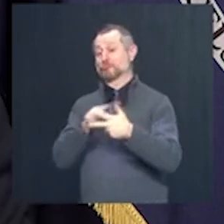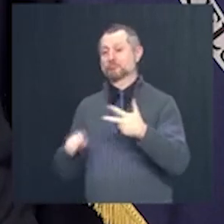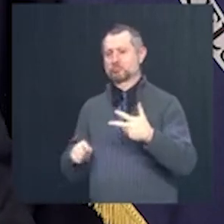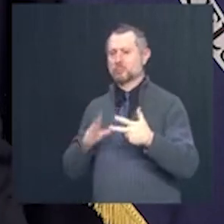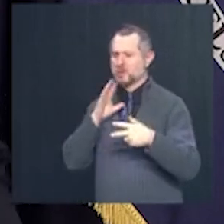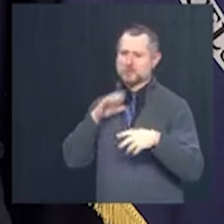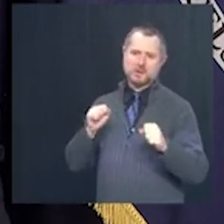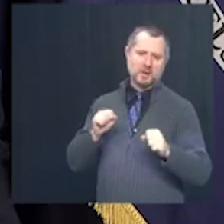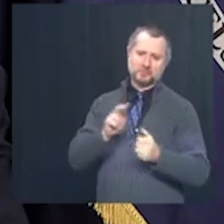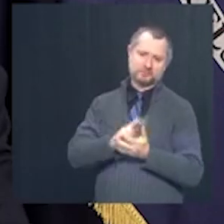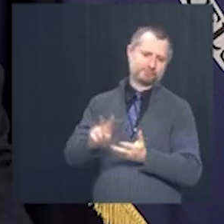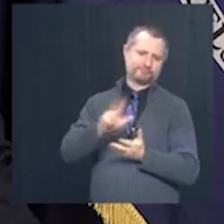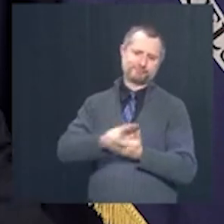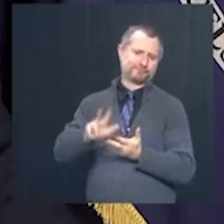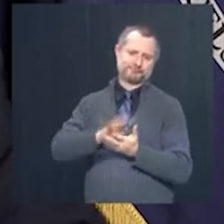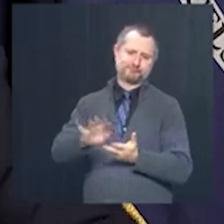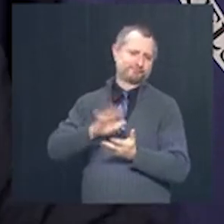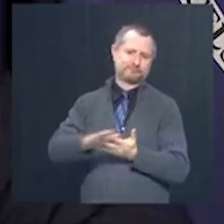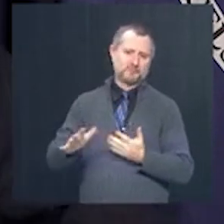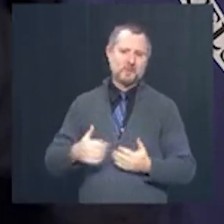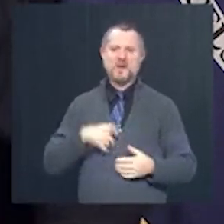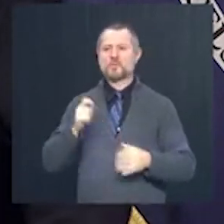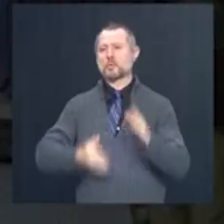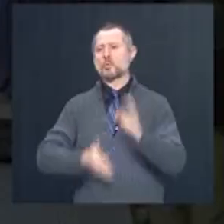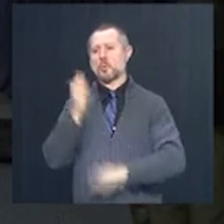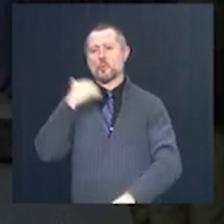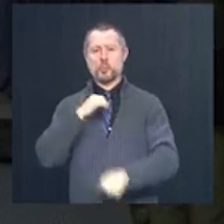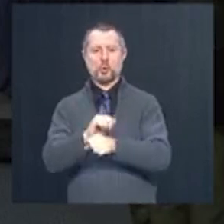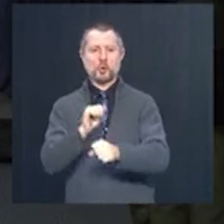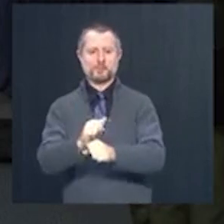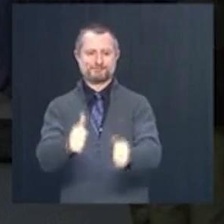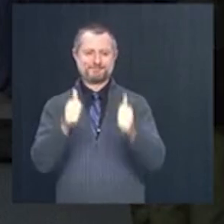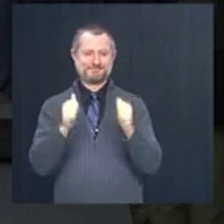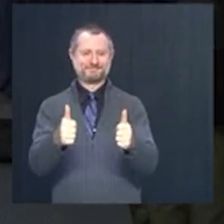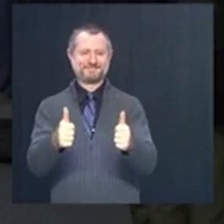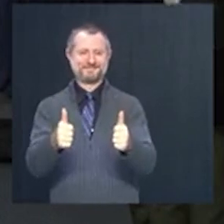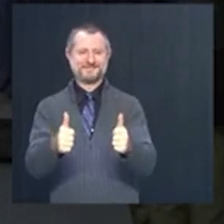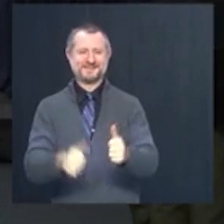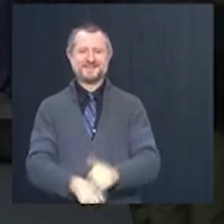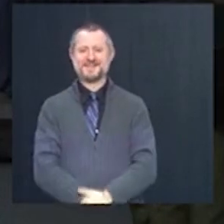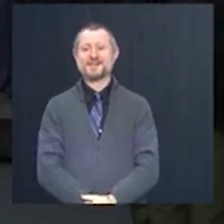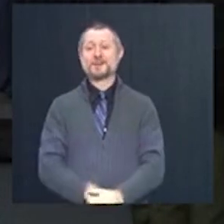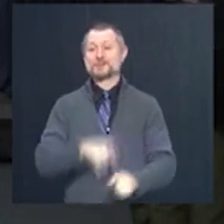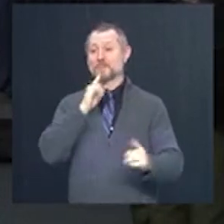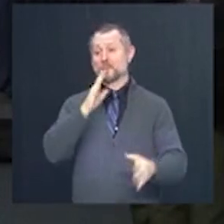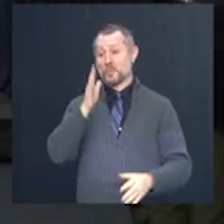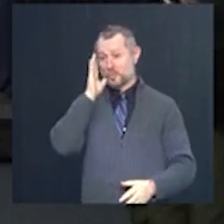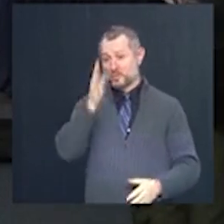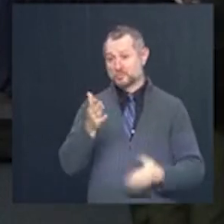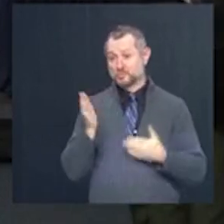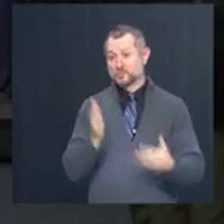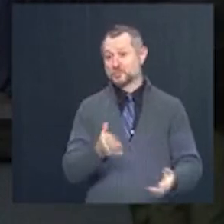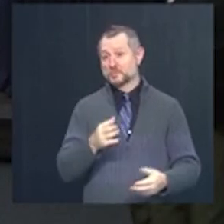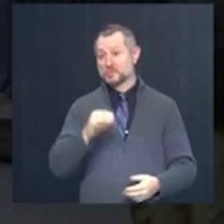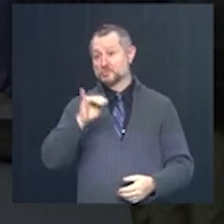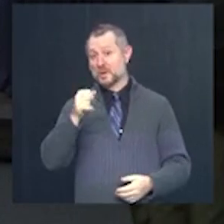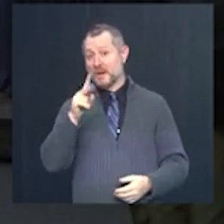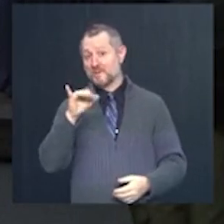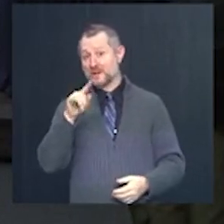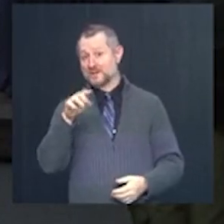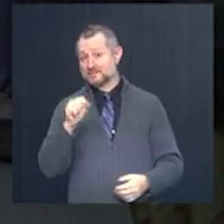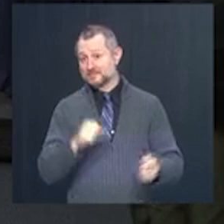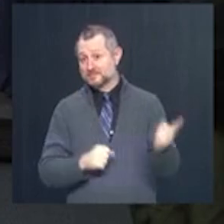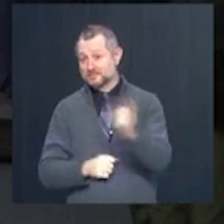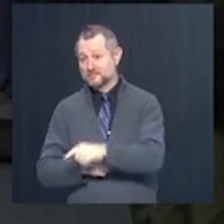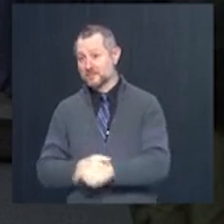first three tranches. I have to go to work. When you bring it into Javits, like, is there a center? They